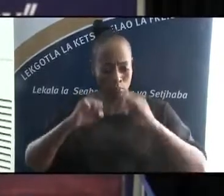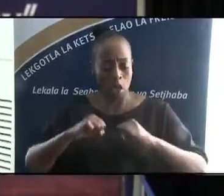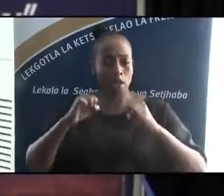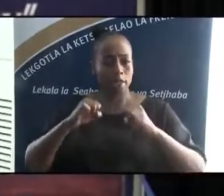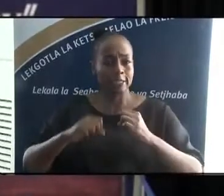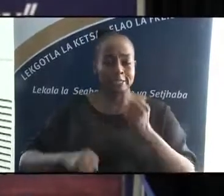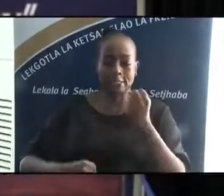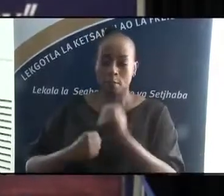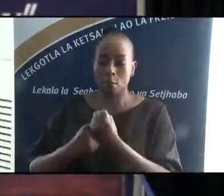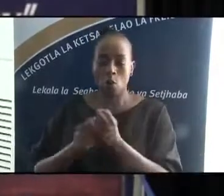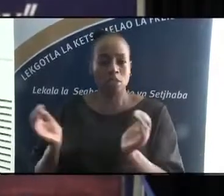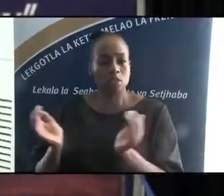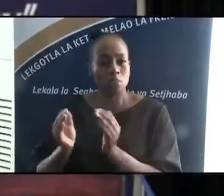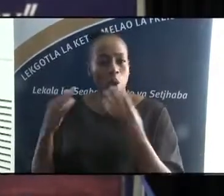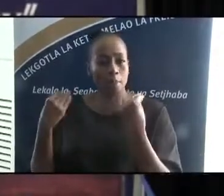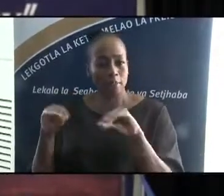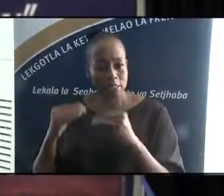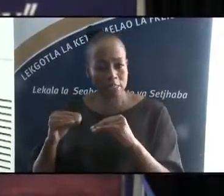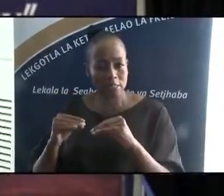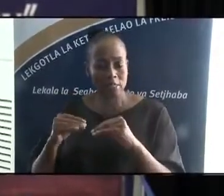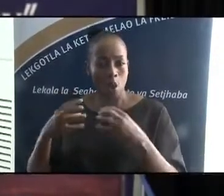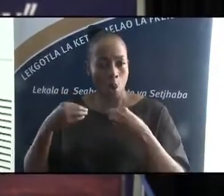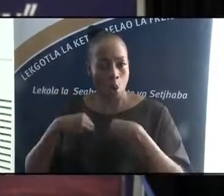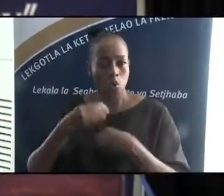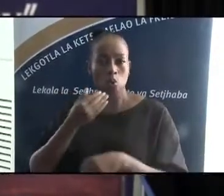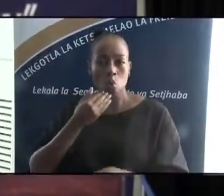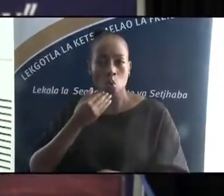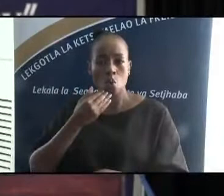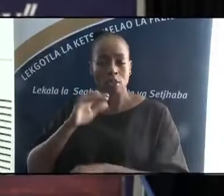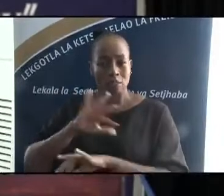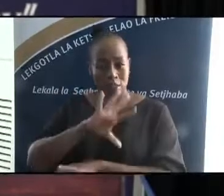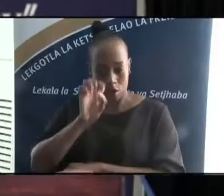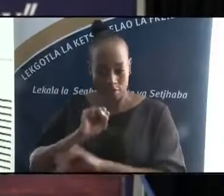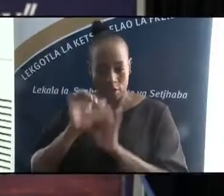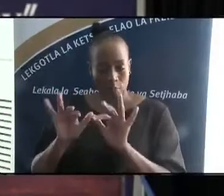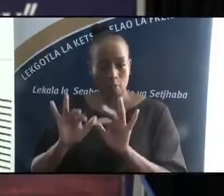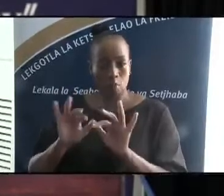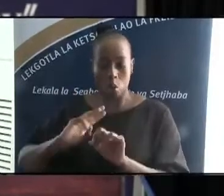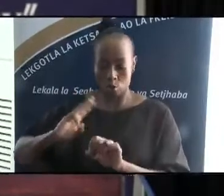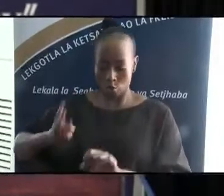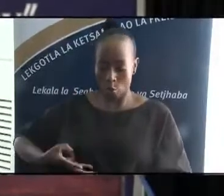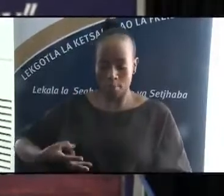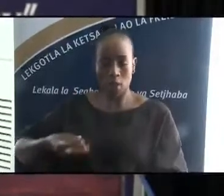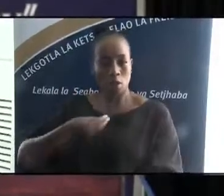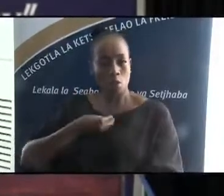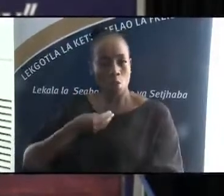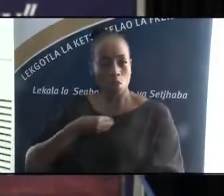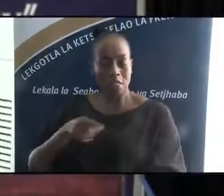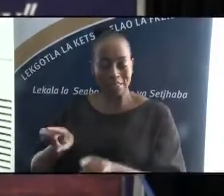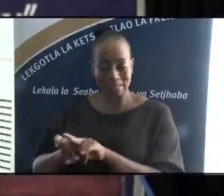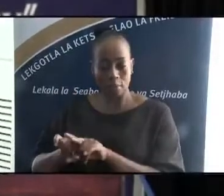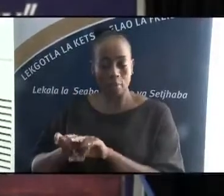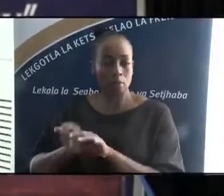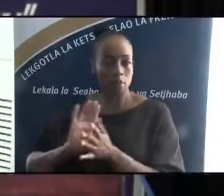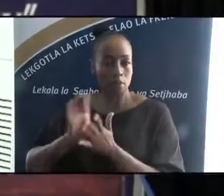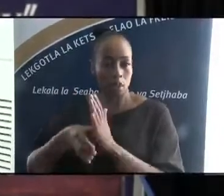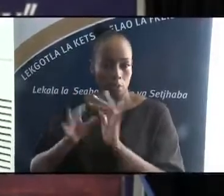SMMEs and cooperatives owned by Africans in particular, women, youth, and disabled